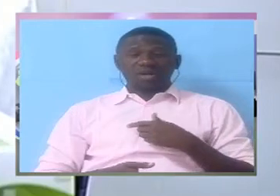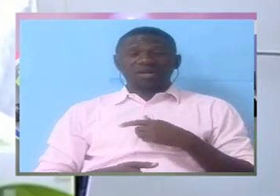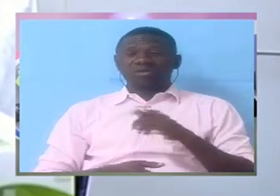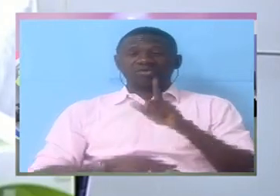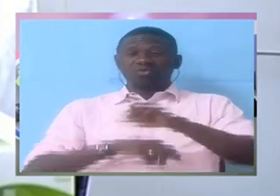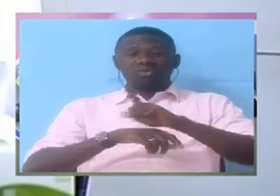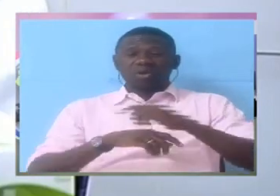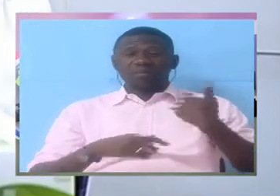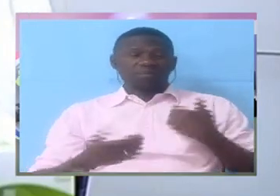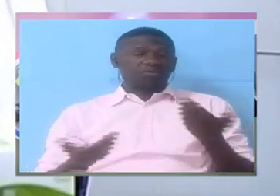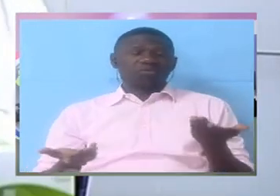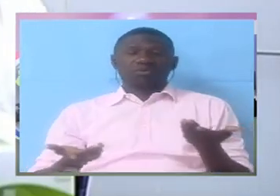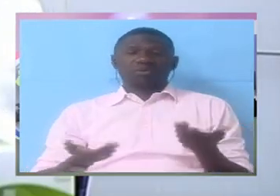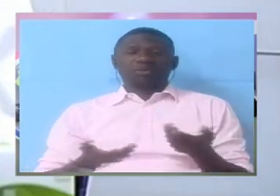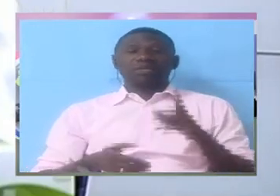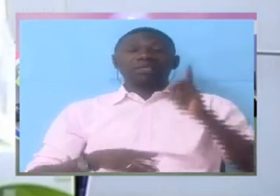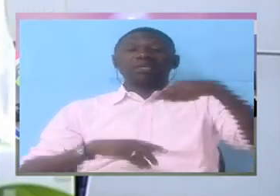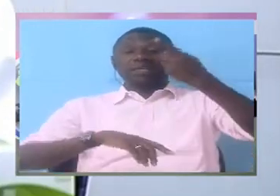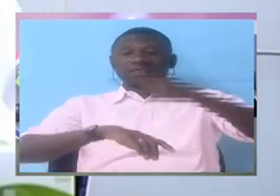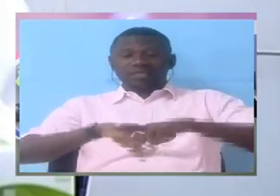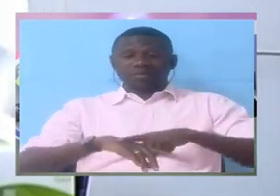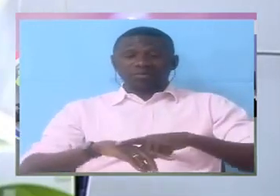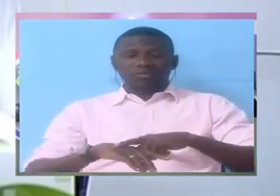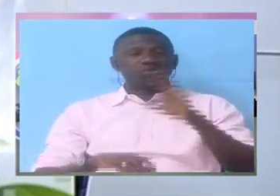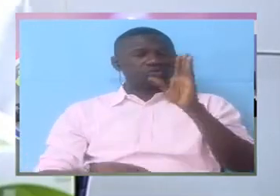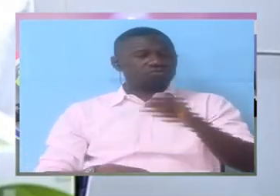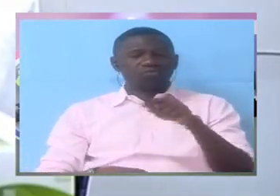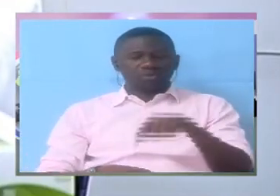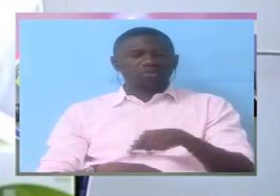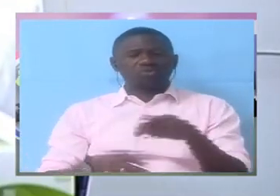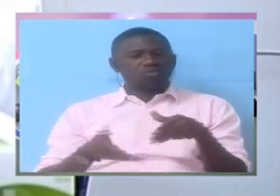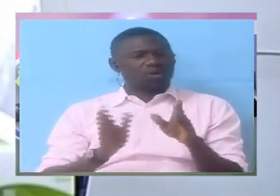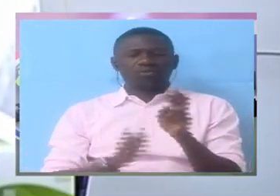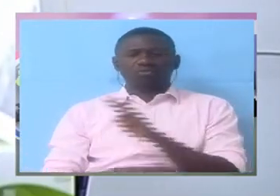These are civilians. Next time, don't do this. That